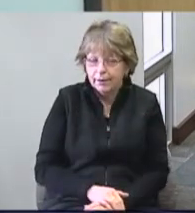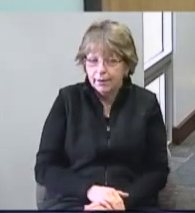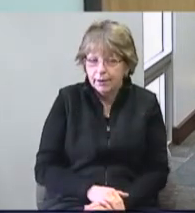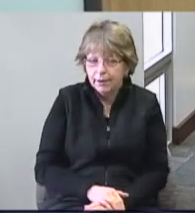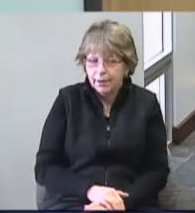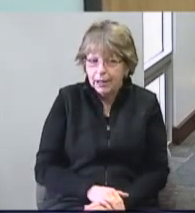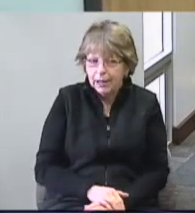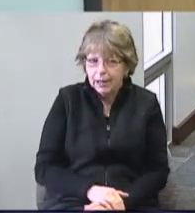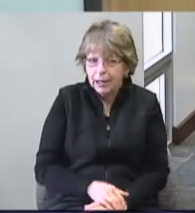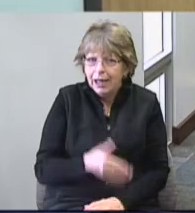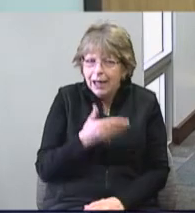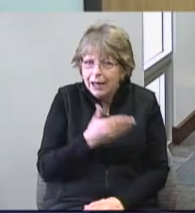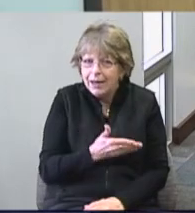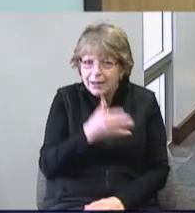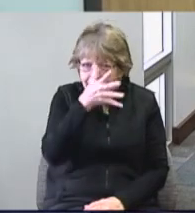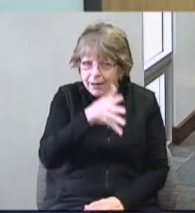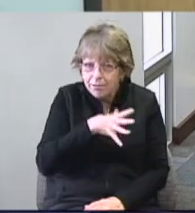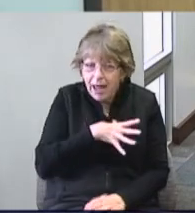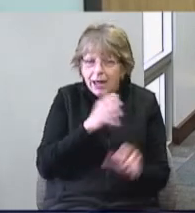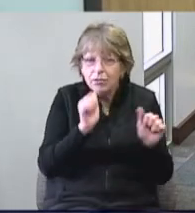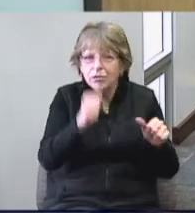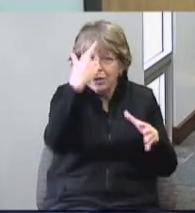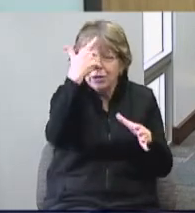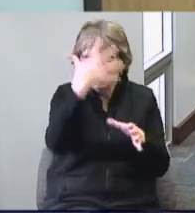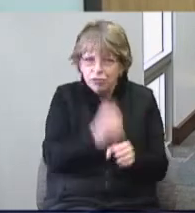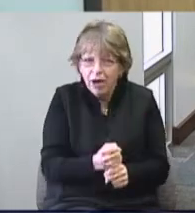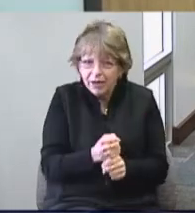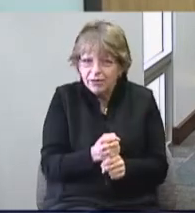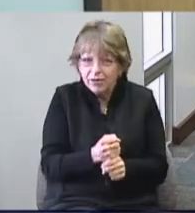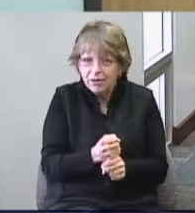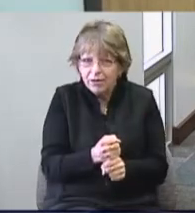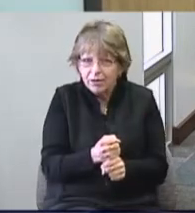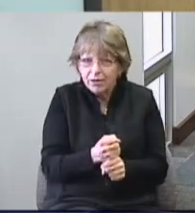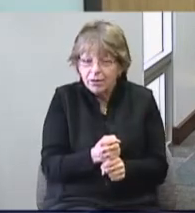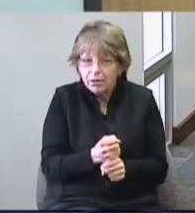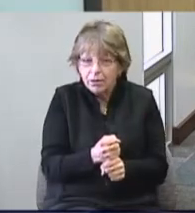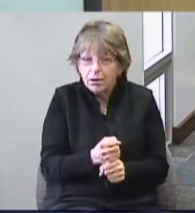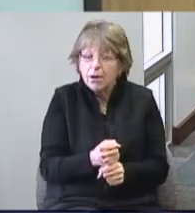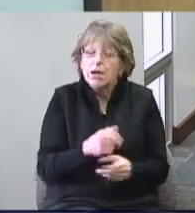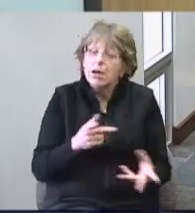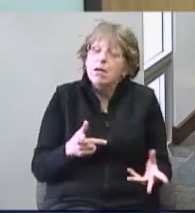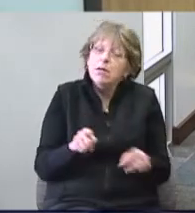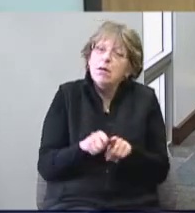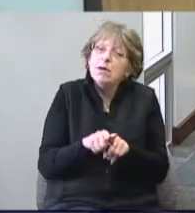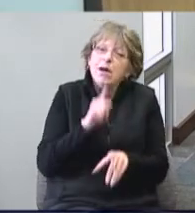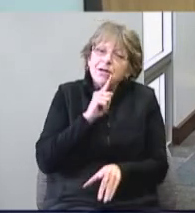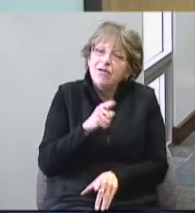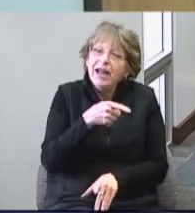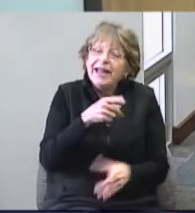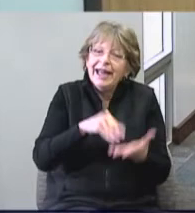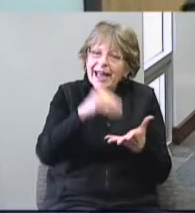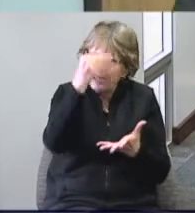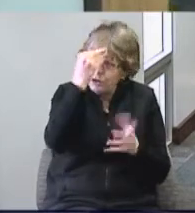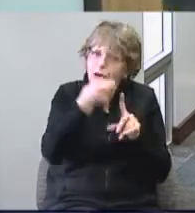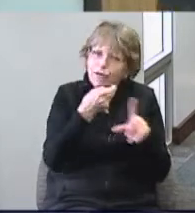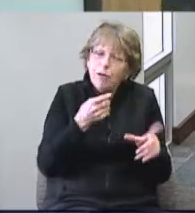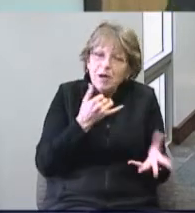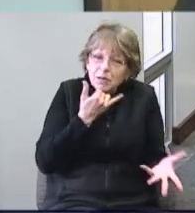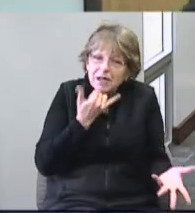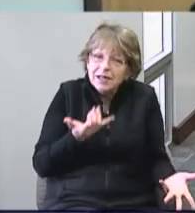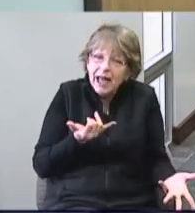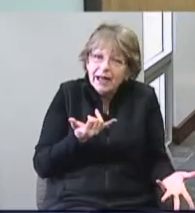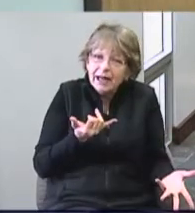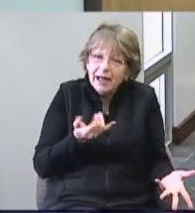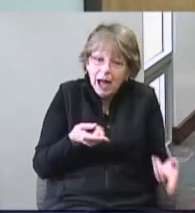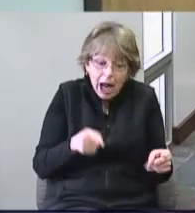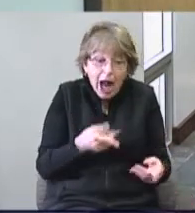There's the fact that Officer Malvo has learned from his mistakes. The record shows in his evaluations that when Officer Malvo